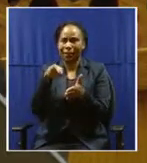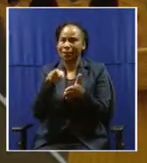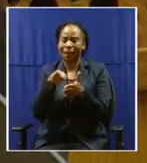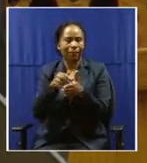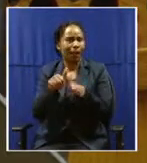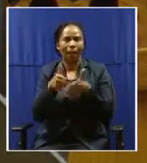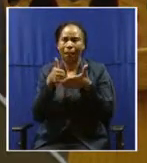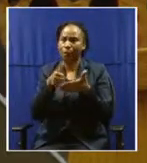just impact